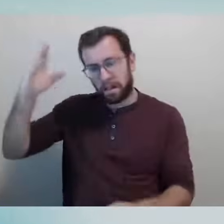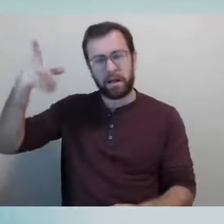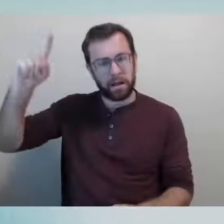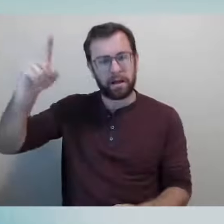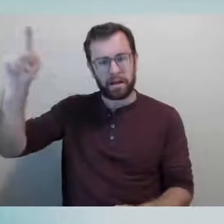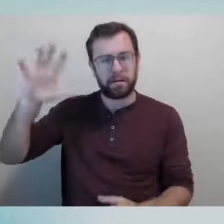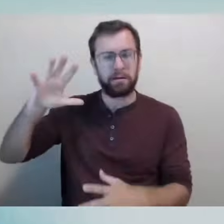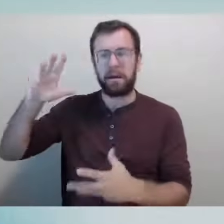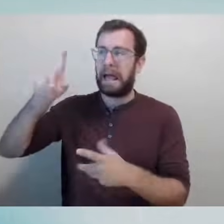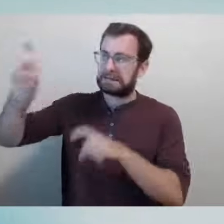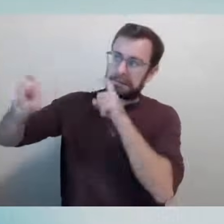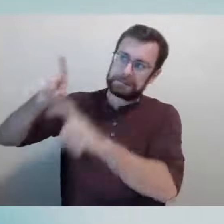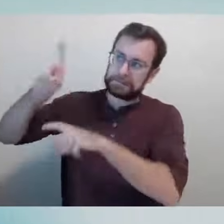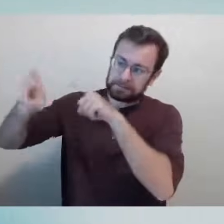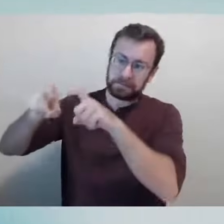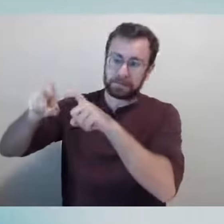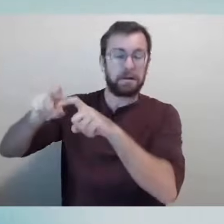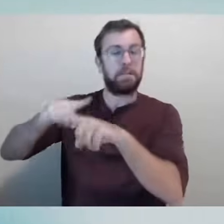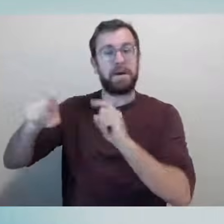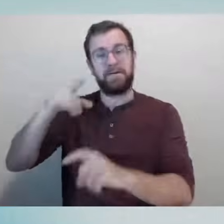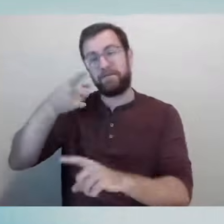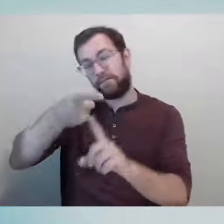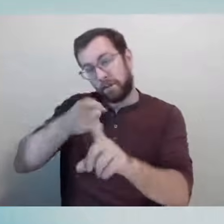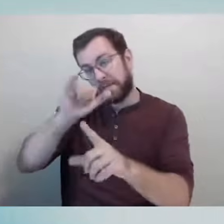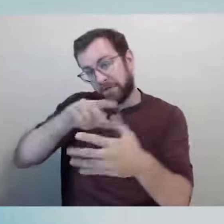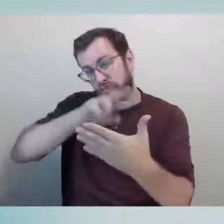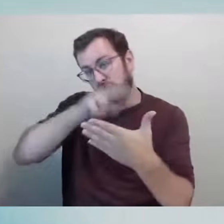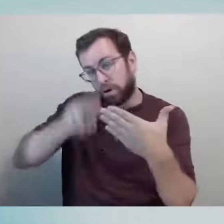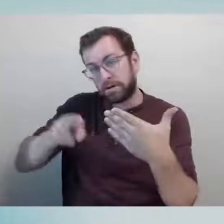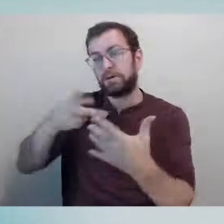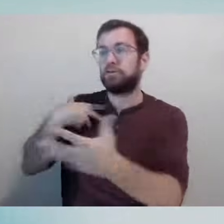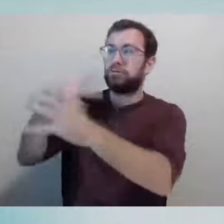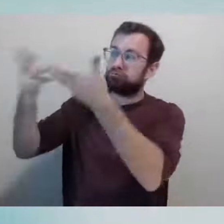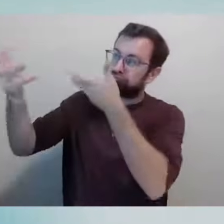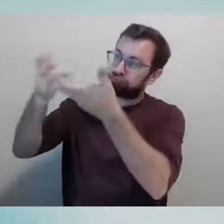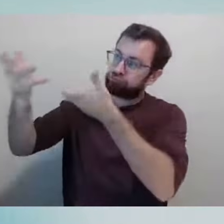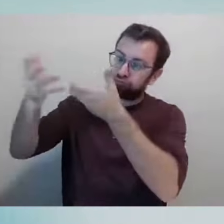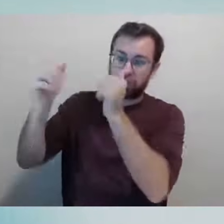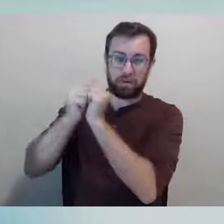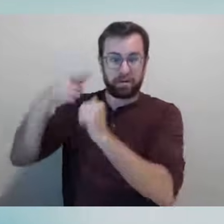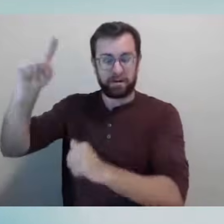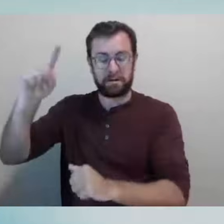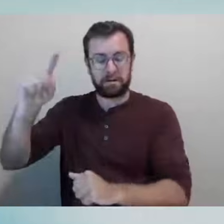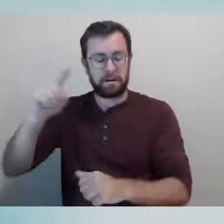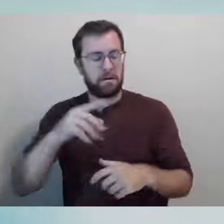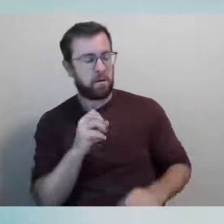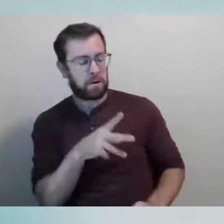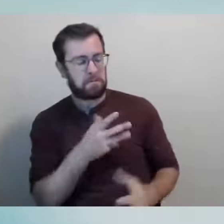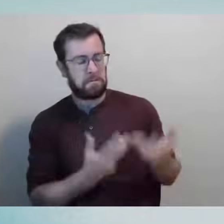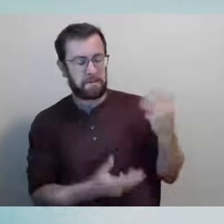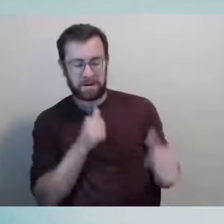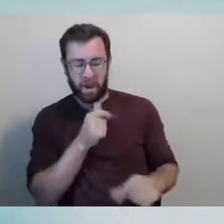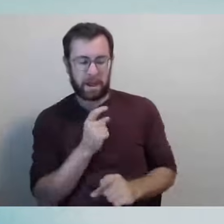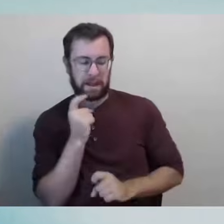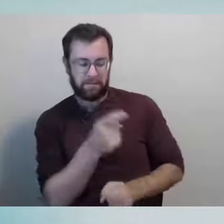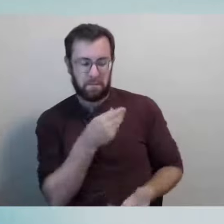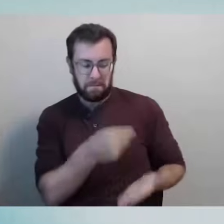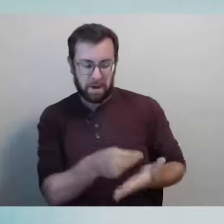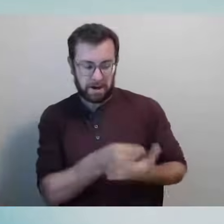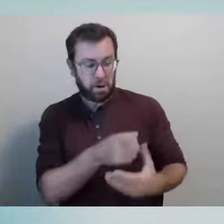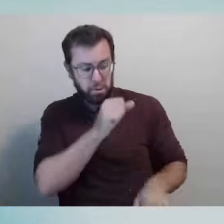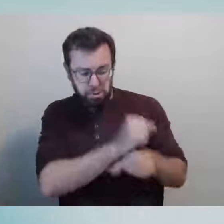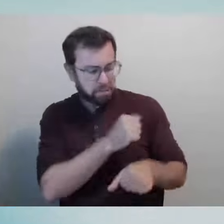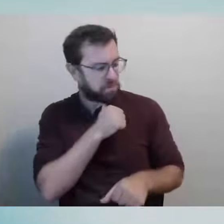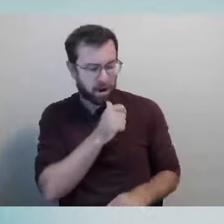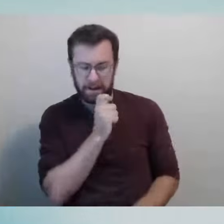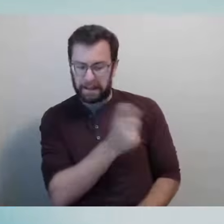of you just simply talking to Allah, Allah responds by saying, well, maybe I'm not going to give you the money or the job that you